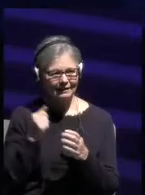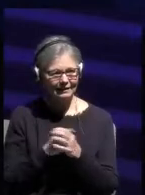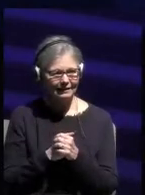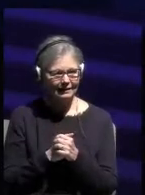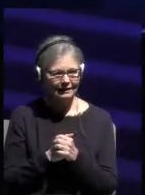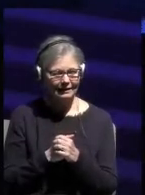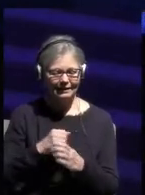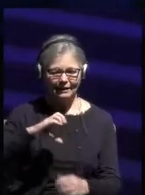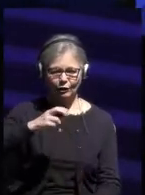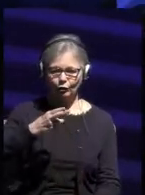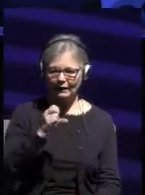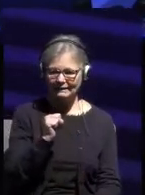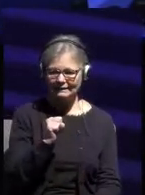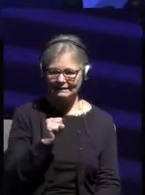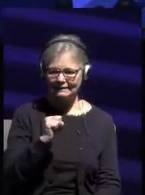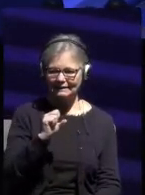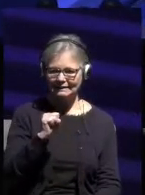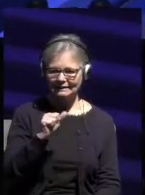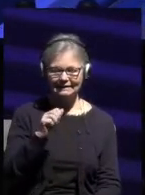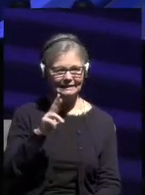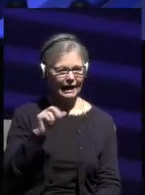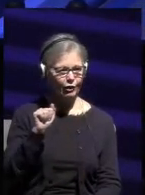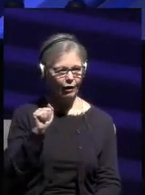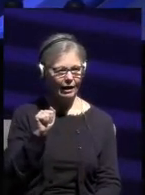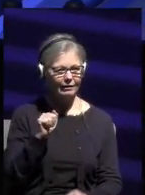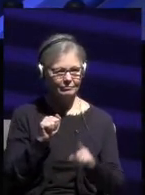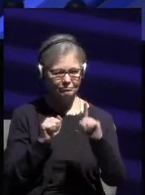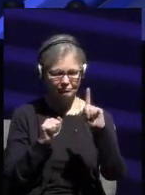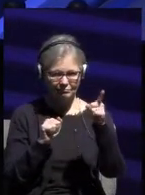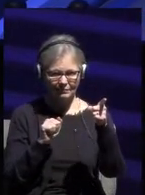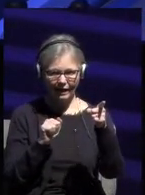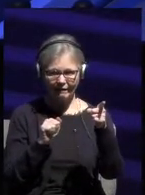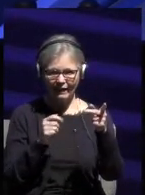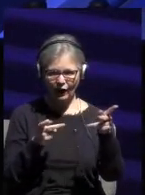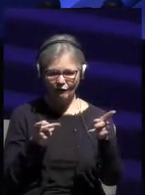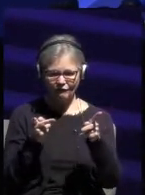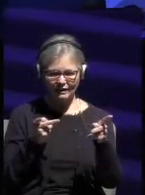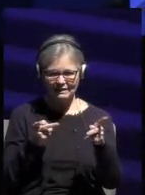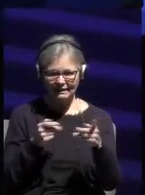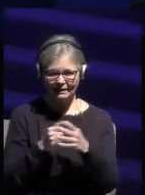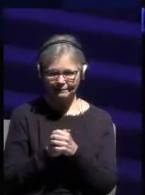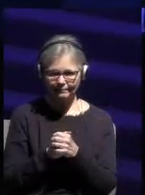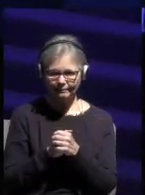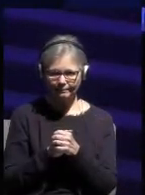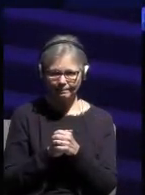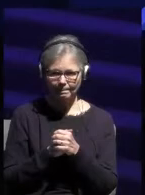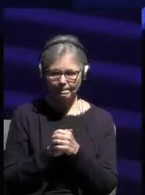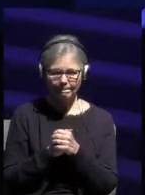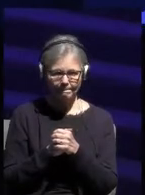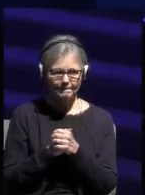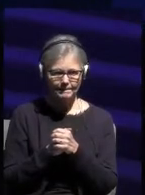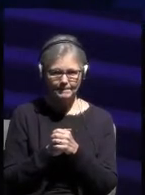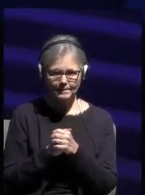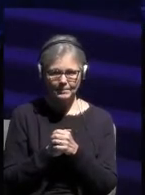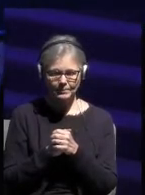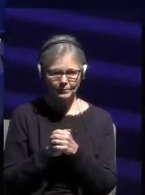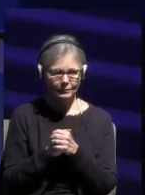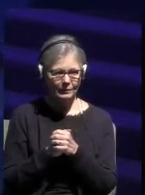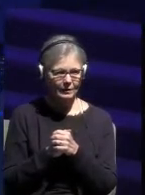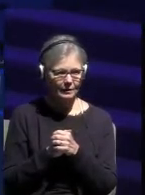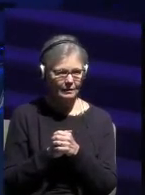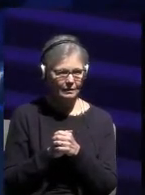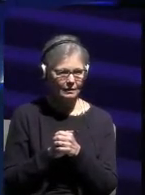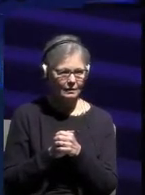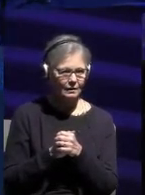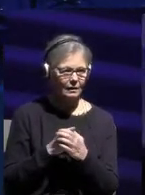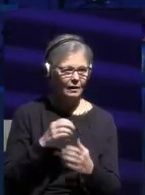Sarah Blasek here. This is Vicky Peterson's sister. Amen. And brother-in-law. And is that Oliver? That's